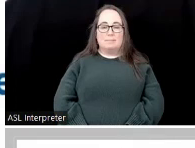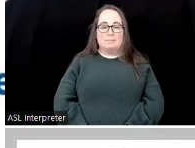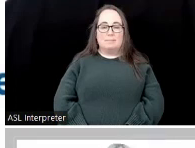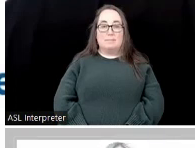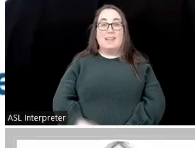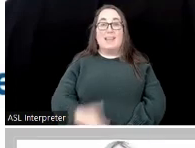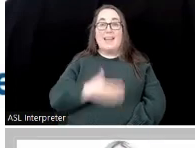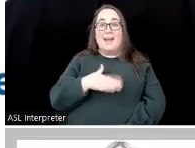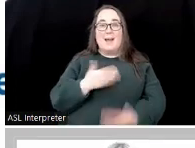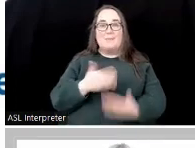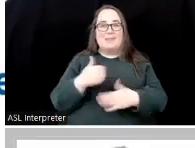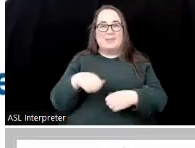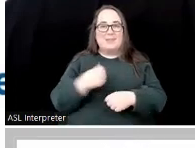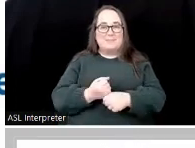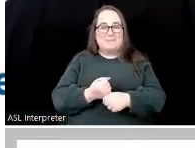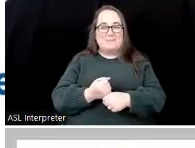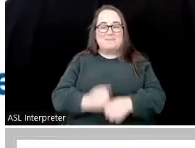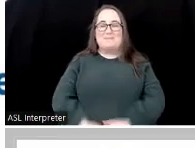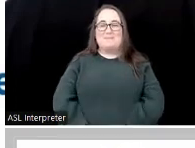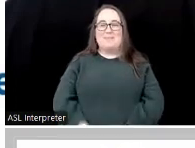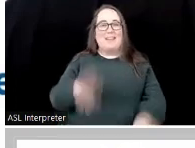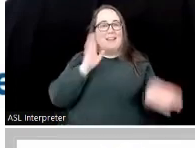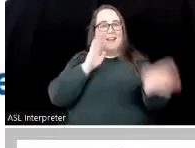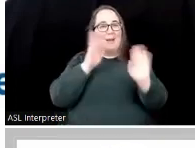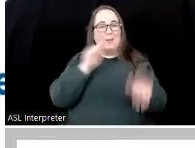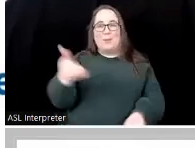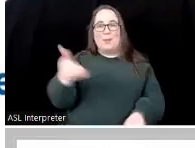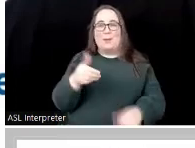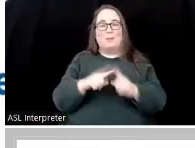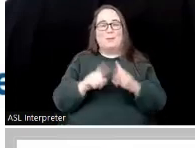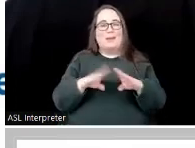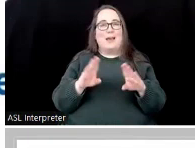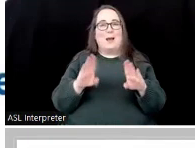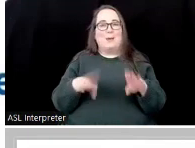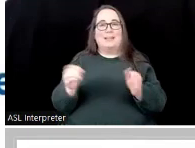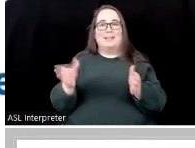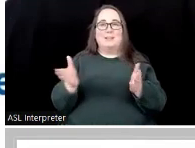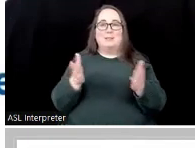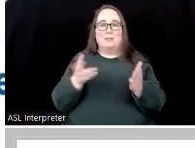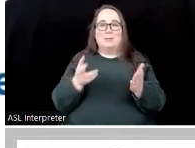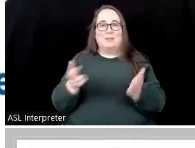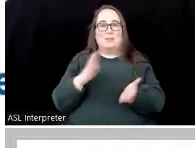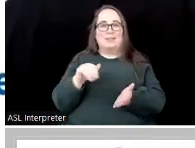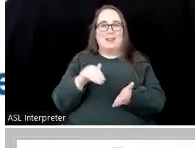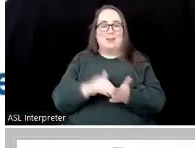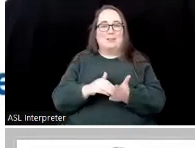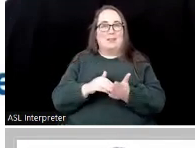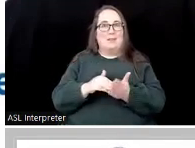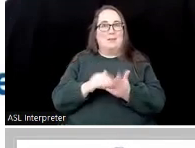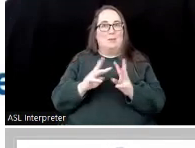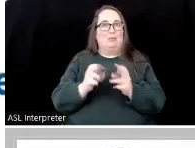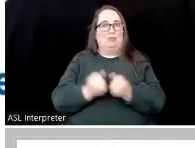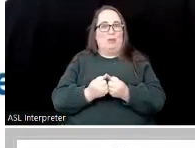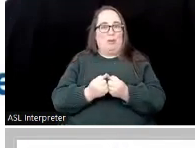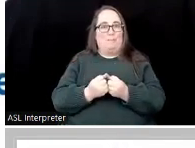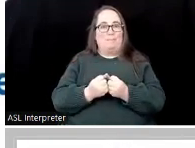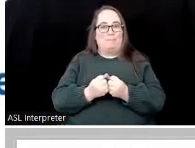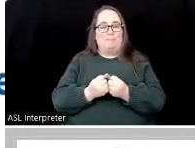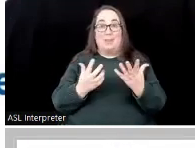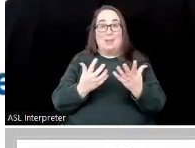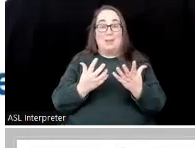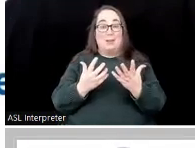Well, Happy New Year, everyone. Hello, and welcome to the Housing and Services Resource Center's webinar, Braiding Resources